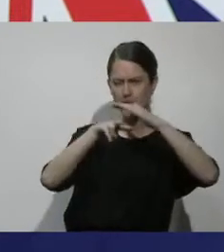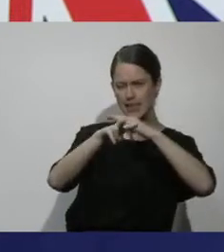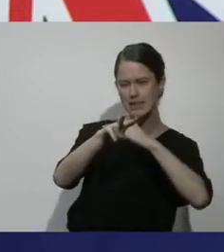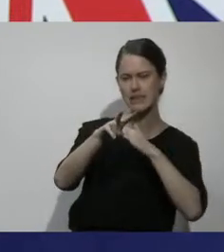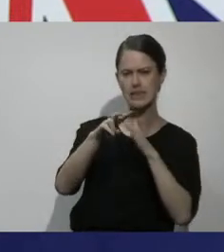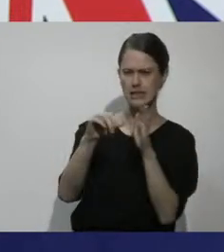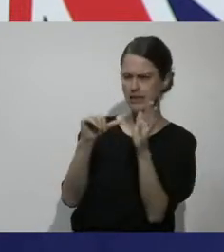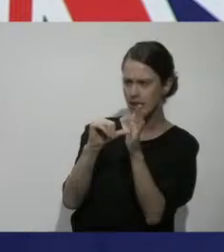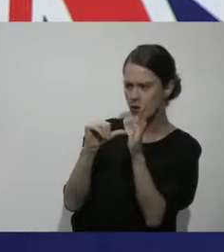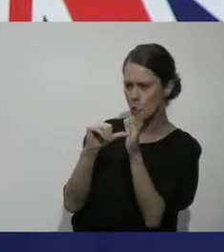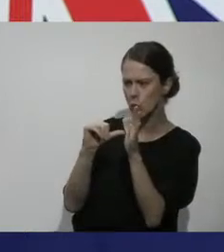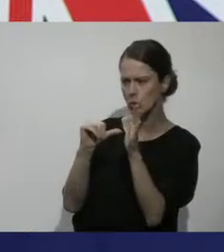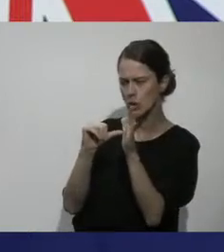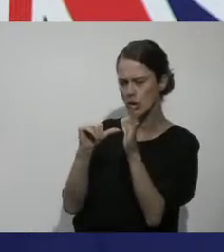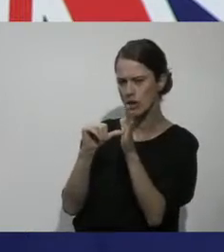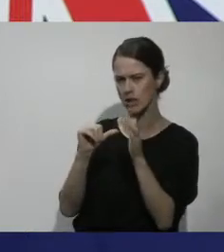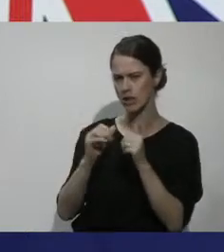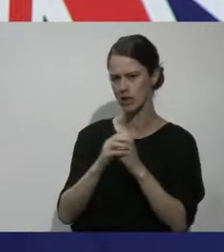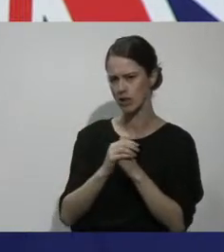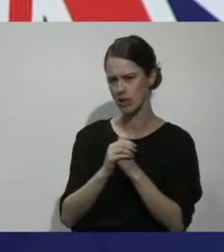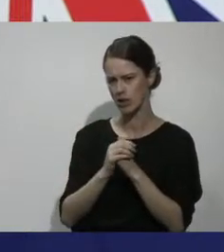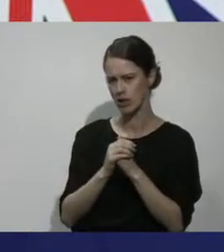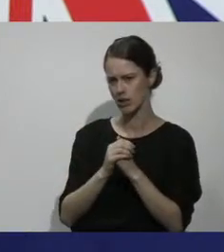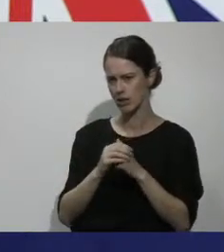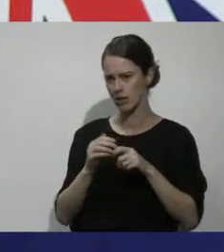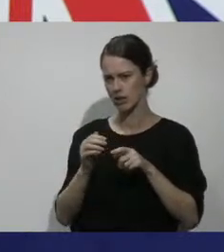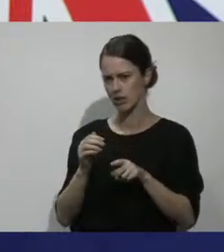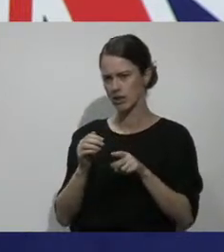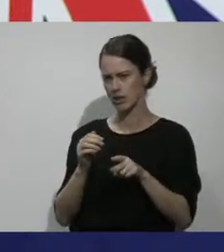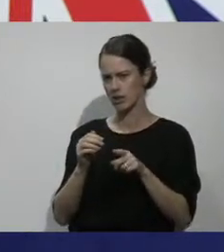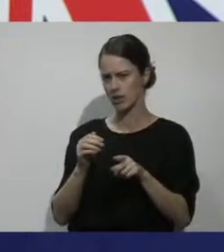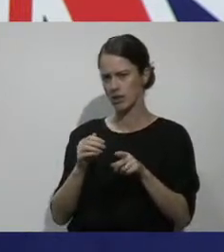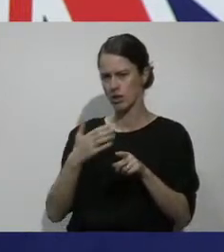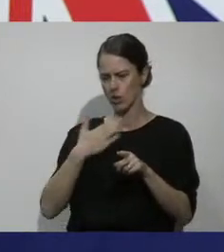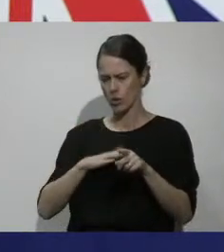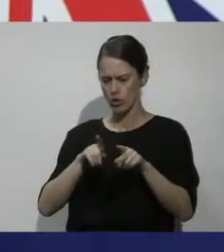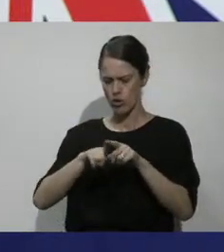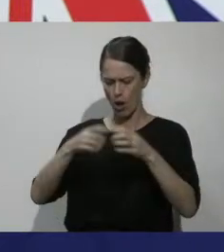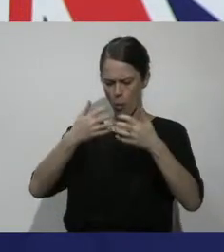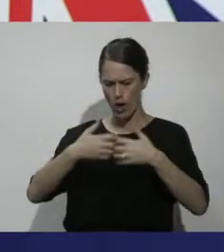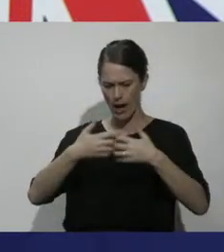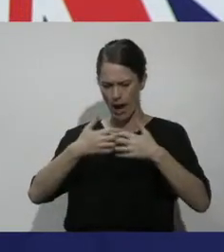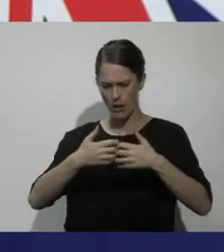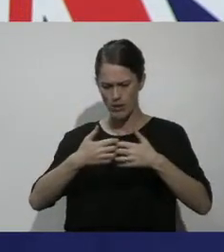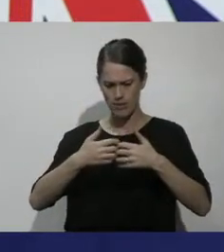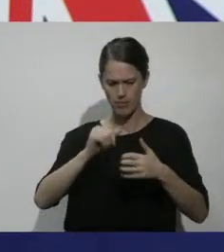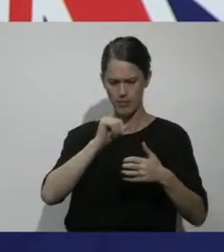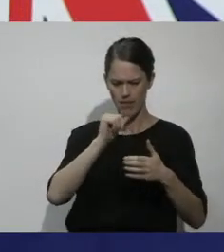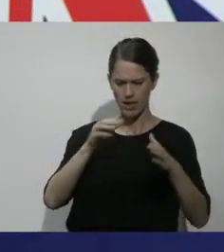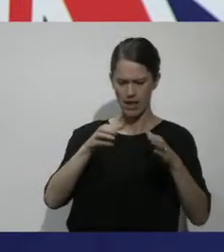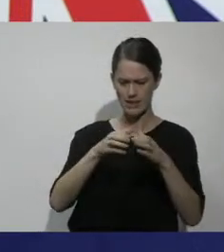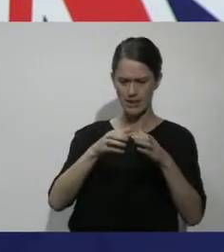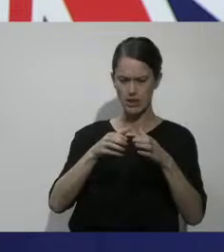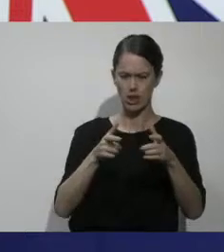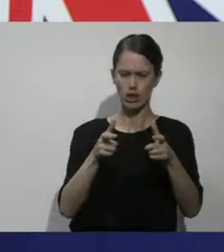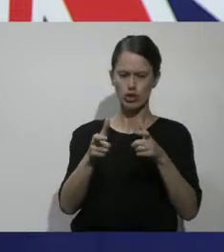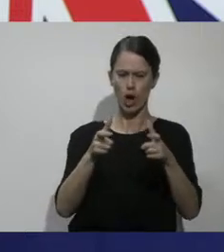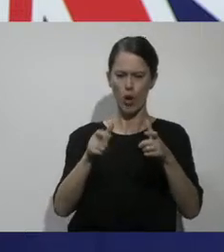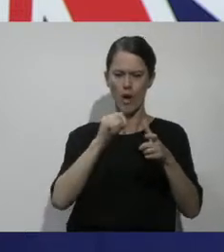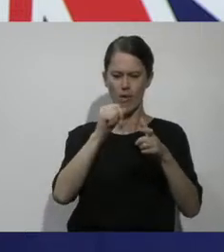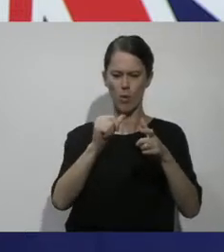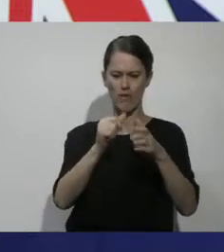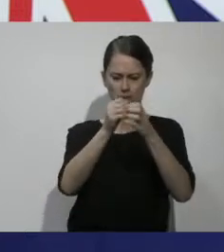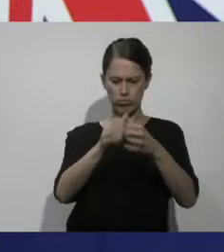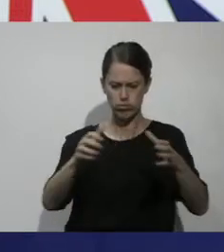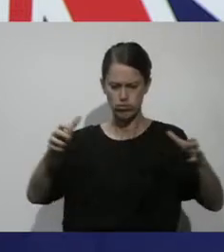do you then have milestones, though, that you can look at in terms of working out whether this particular cluster is coming under control, where you feel